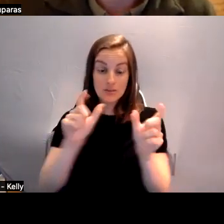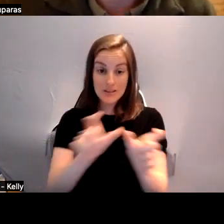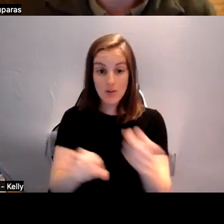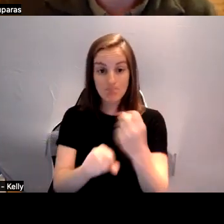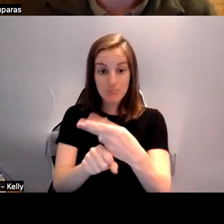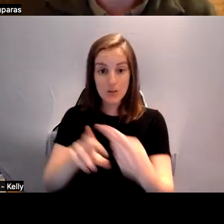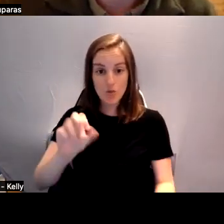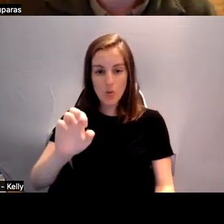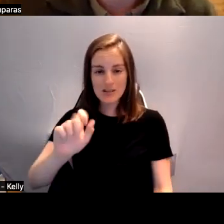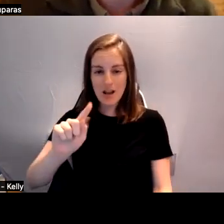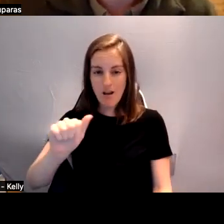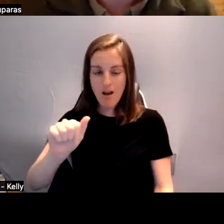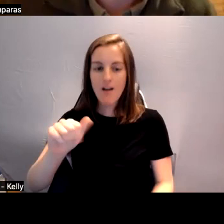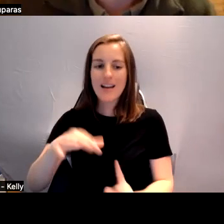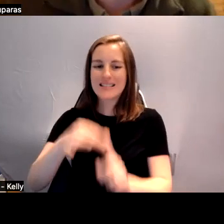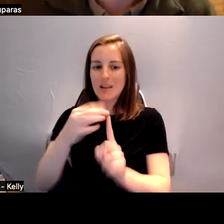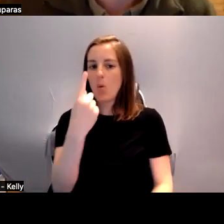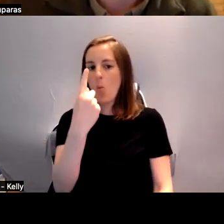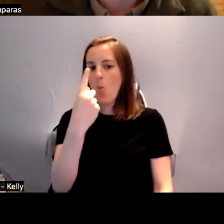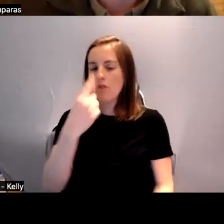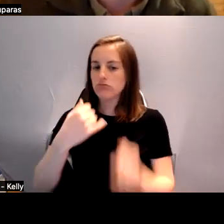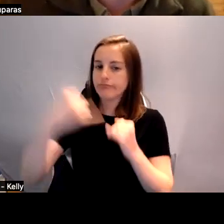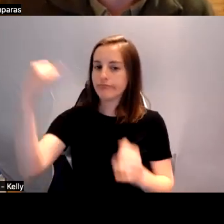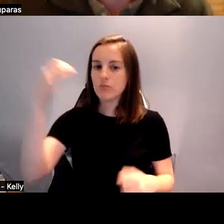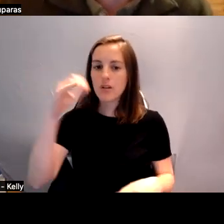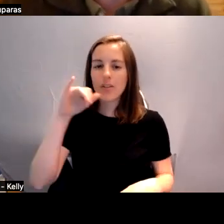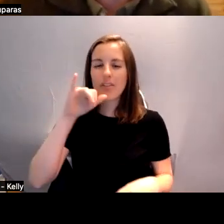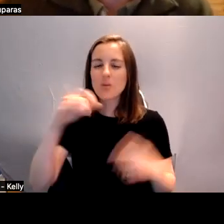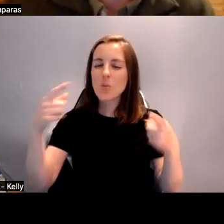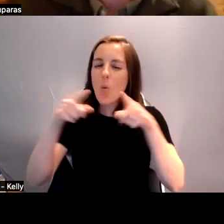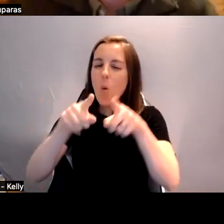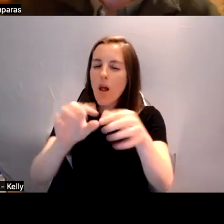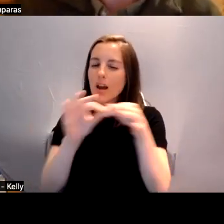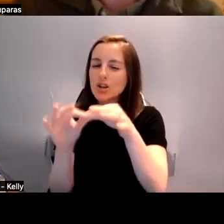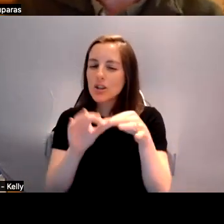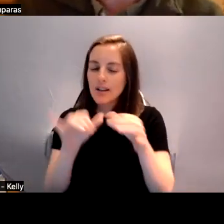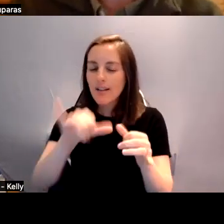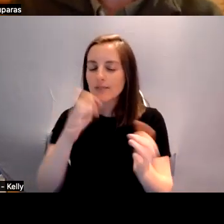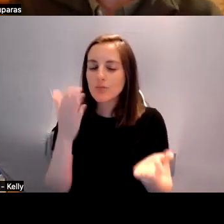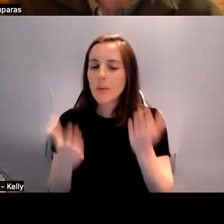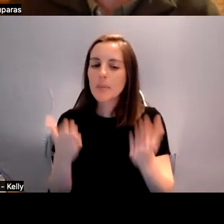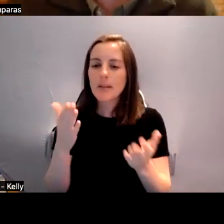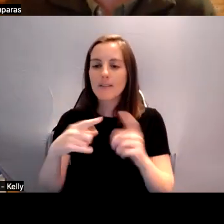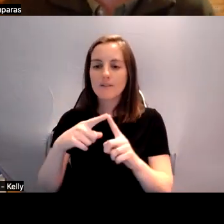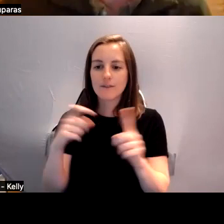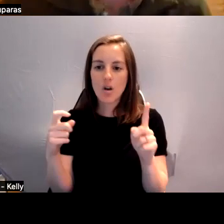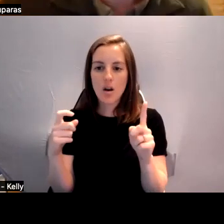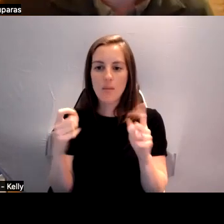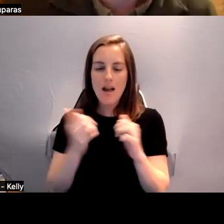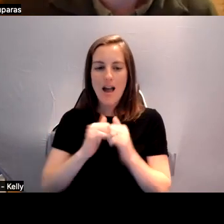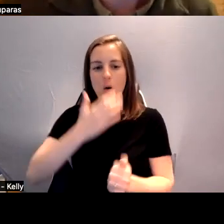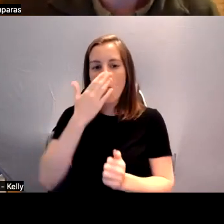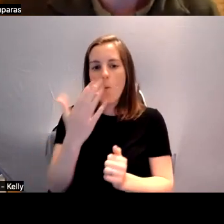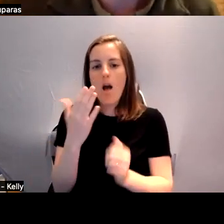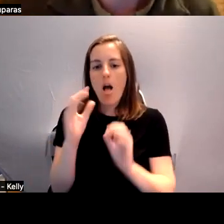cases, except this one point. And there's definitely a correlation. So this correlation is probably coming from intrinsically how well packed the